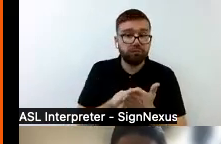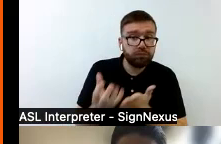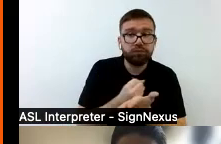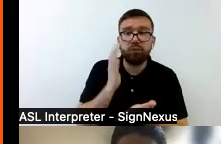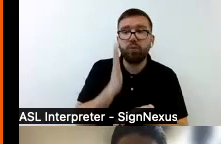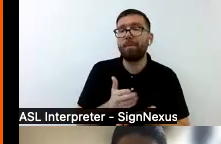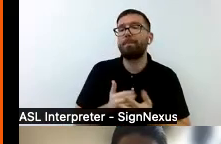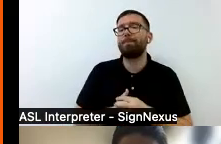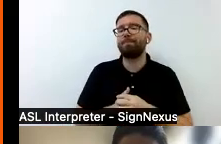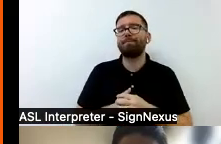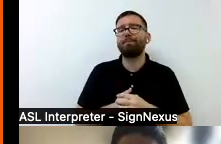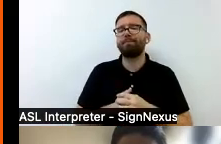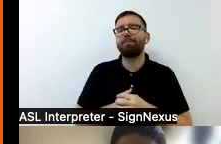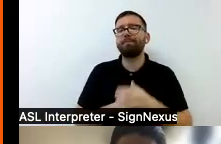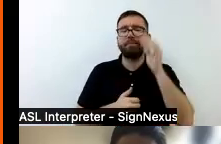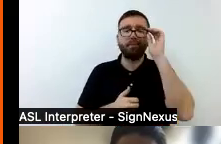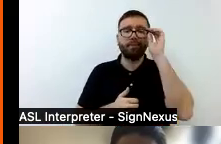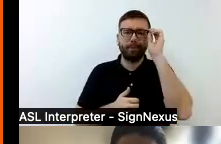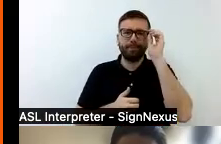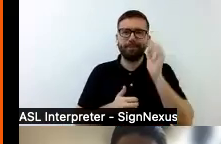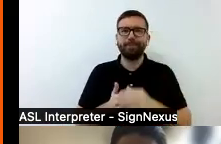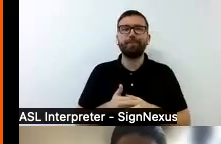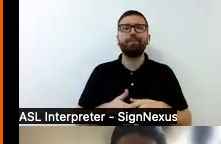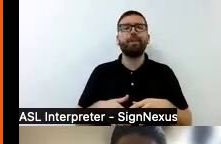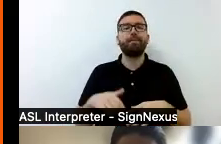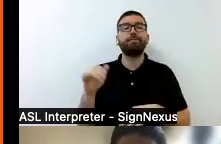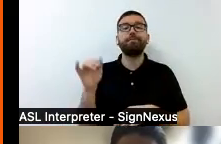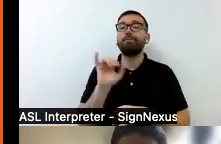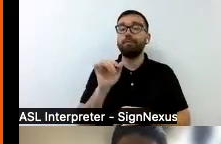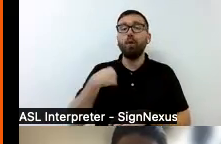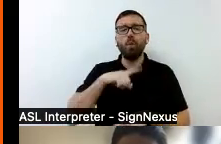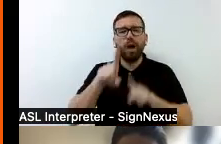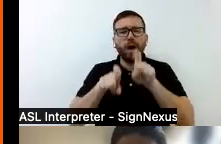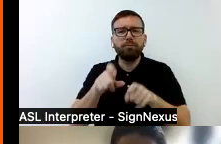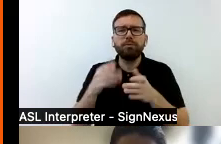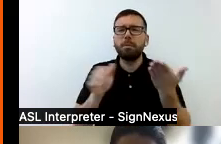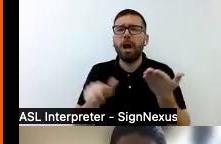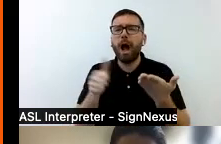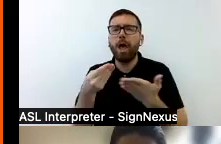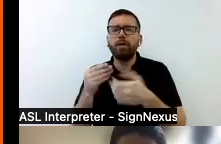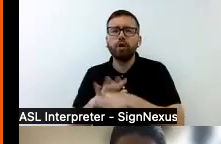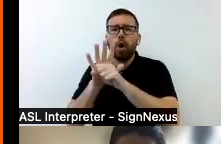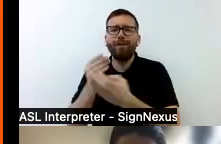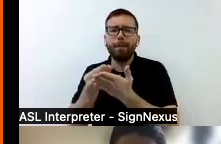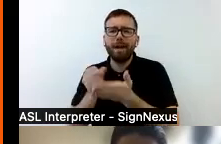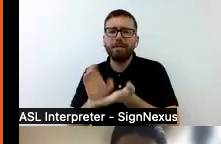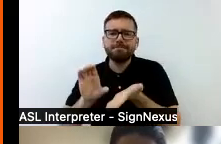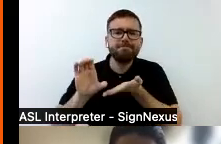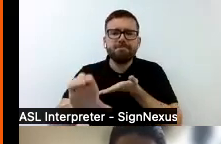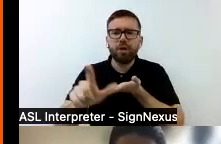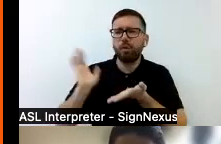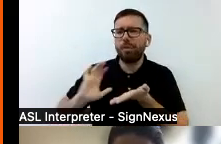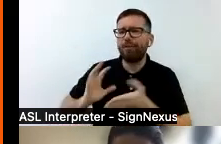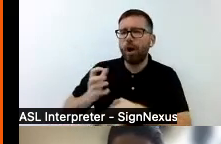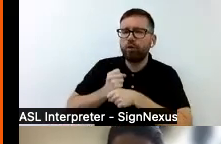Finally, in this section, we also ask about other COVID-19 pandemic relief funding you may have received. If you have